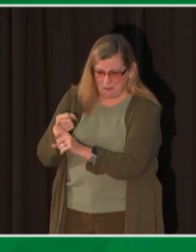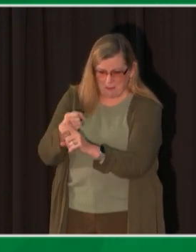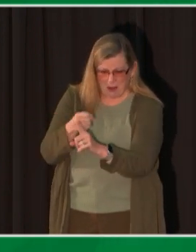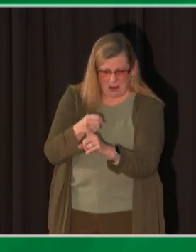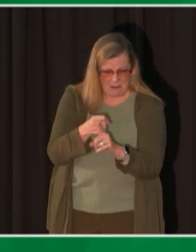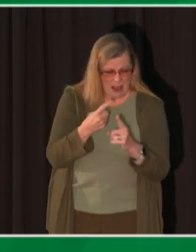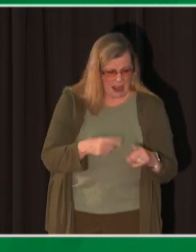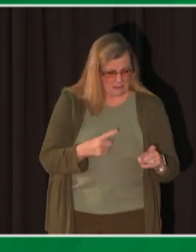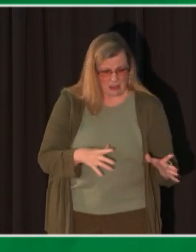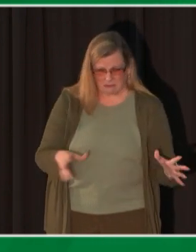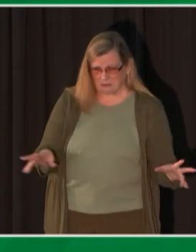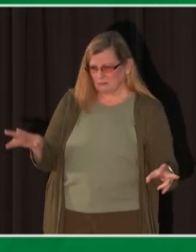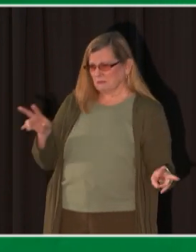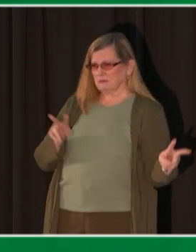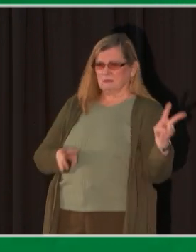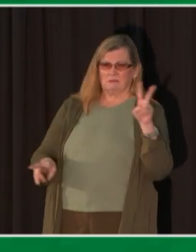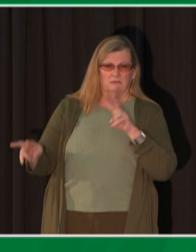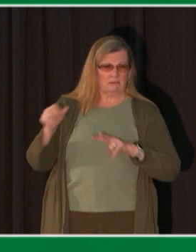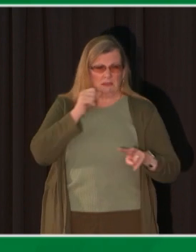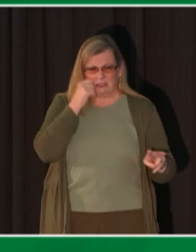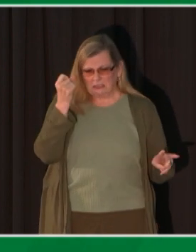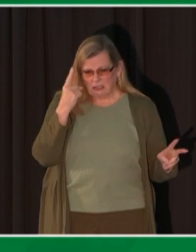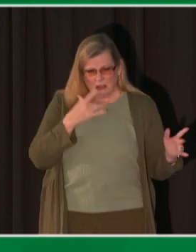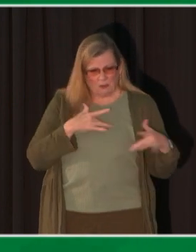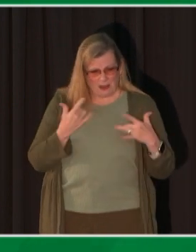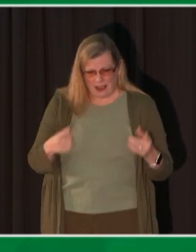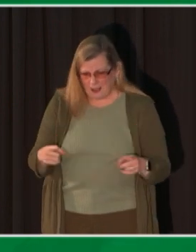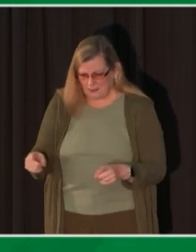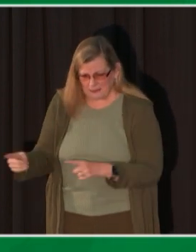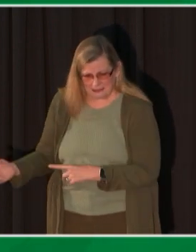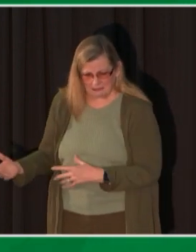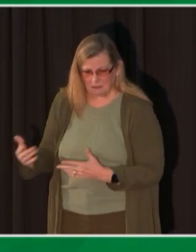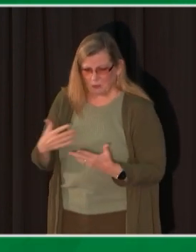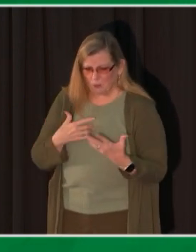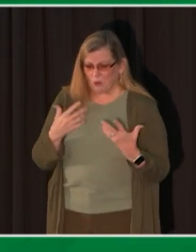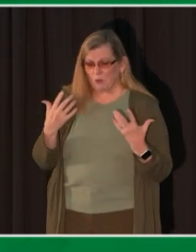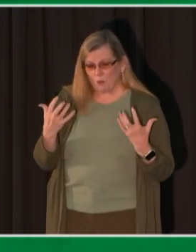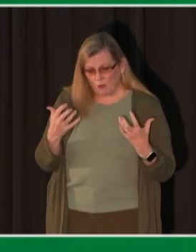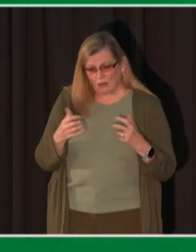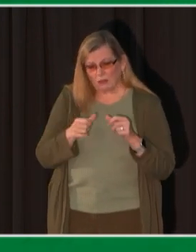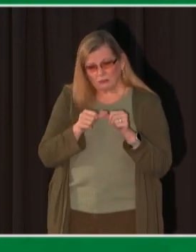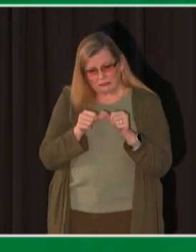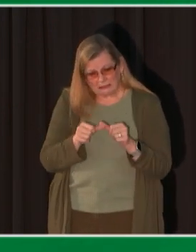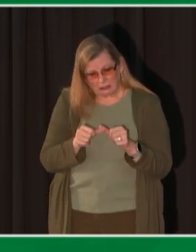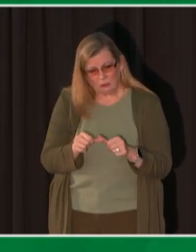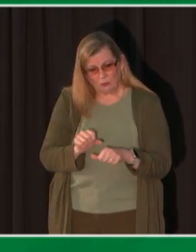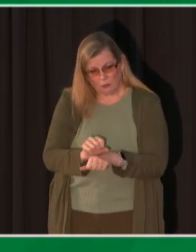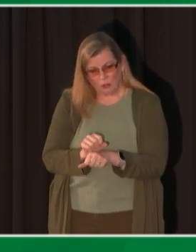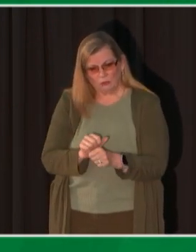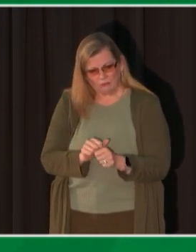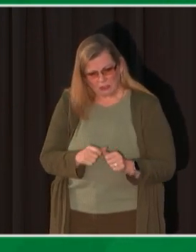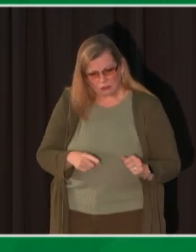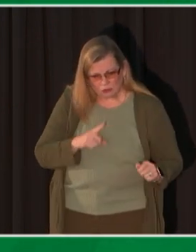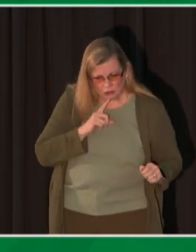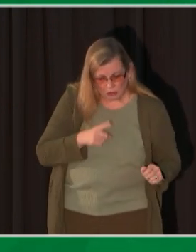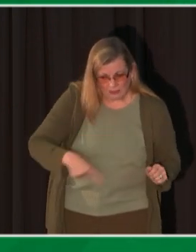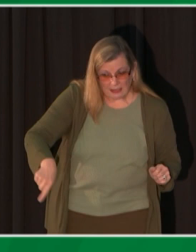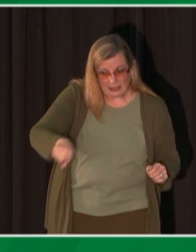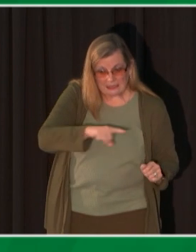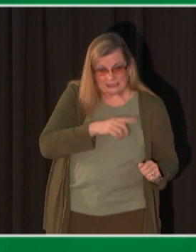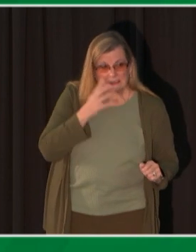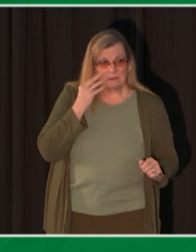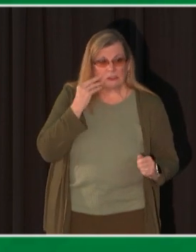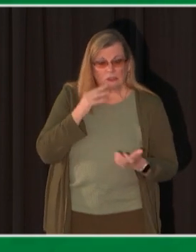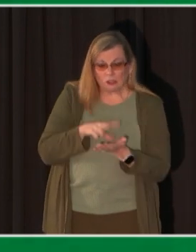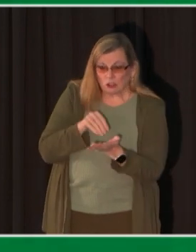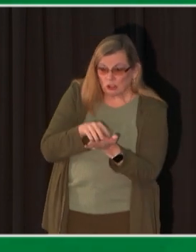in adjusting, and we're going to keep working to make sure that we can improve their experience. Let me just say a few